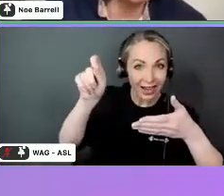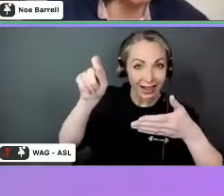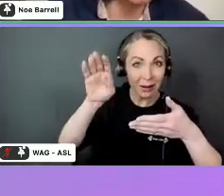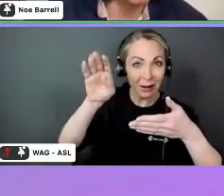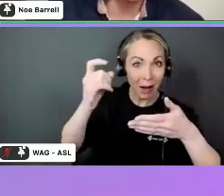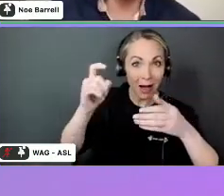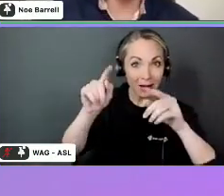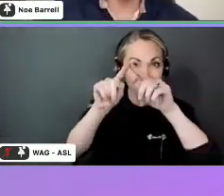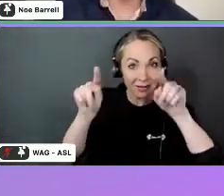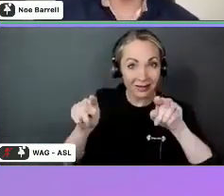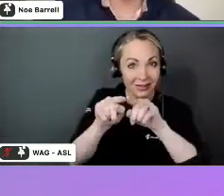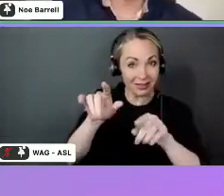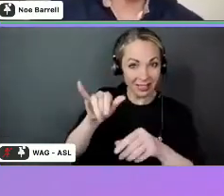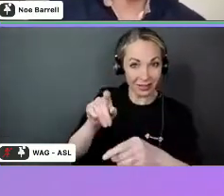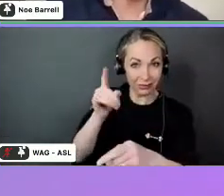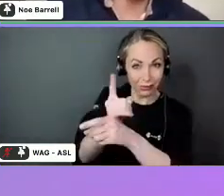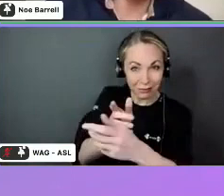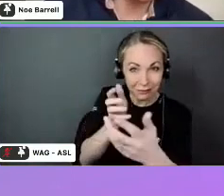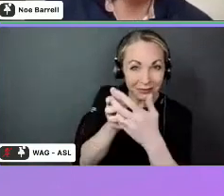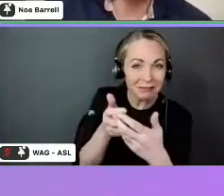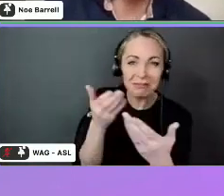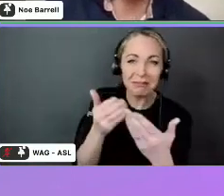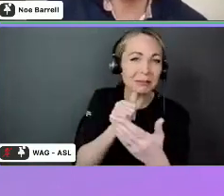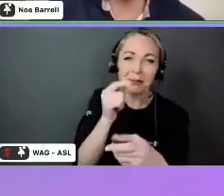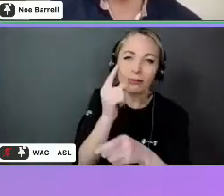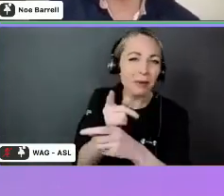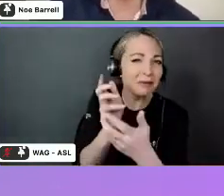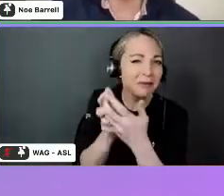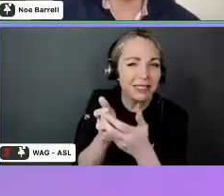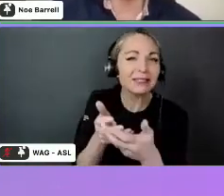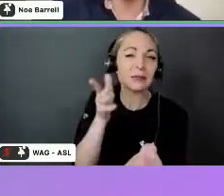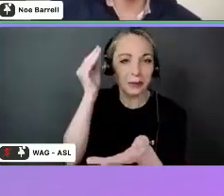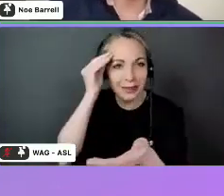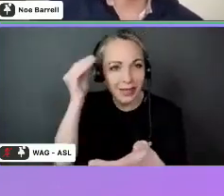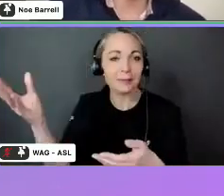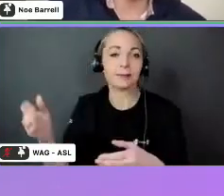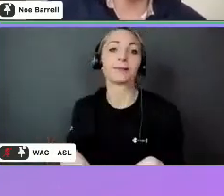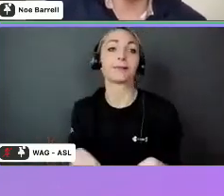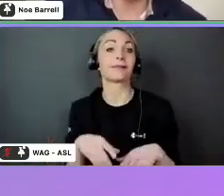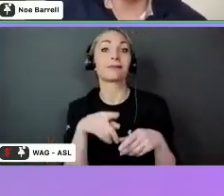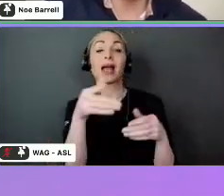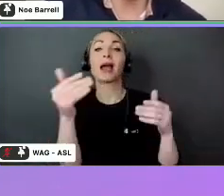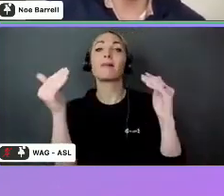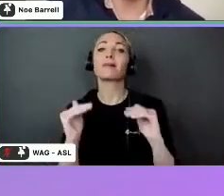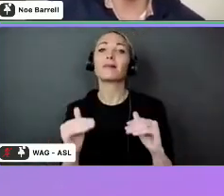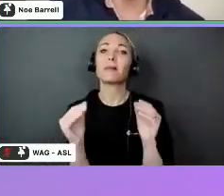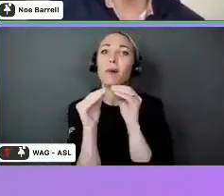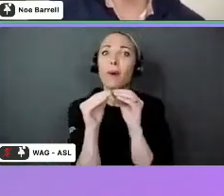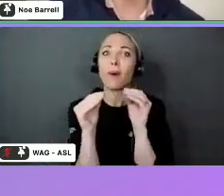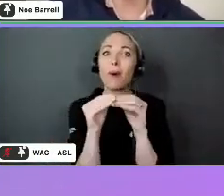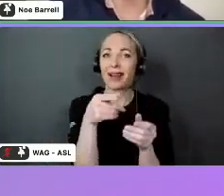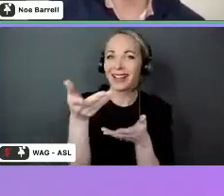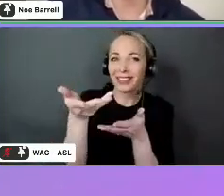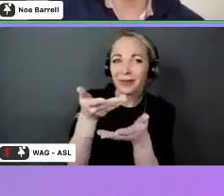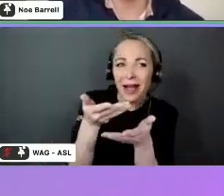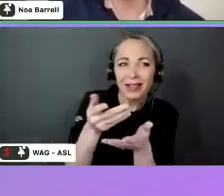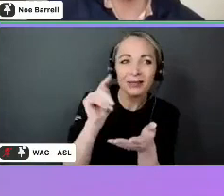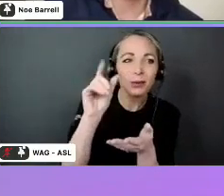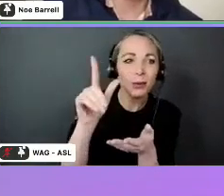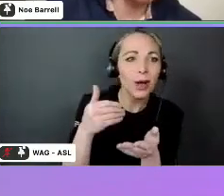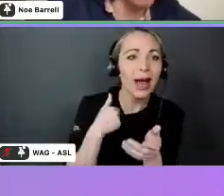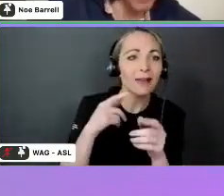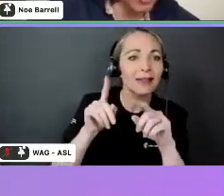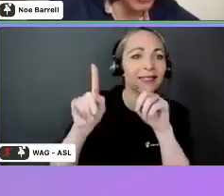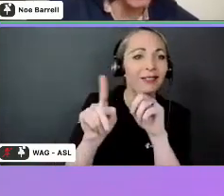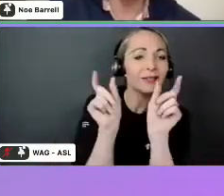elements tool. Here we have kind of this tab list at the top of this web page. It says ontologies, features,